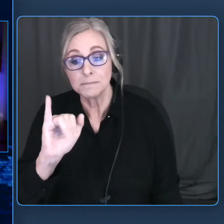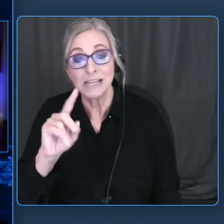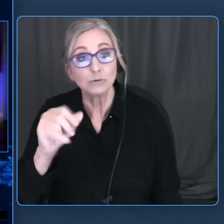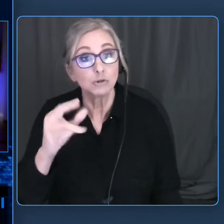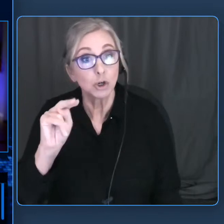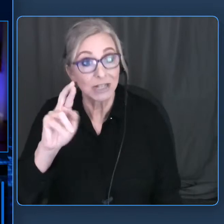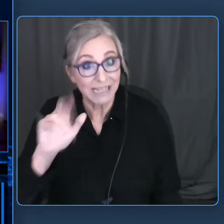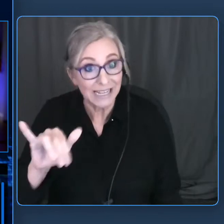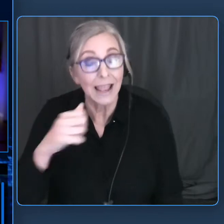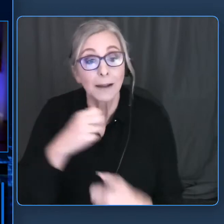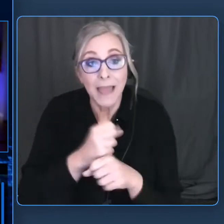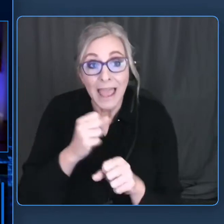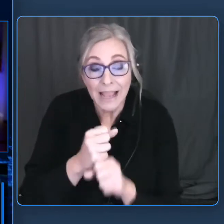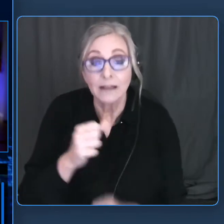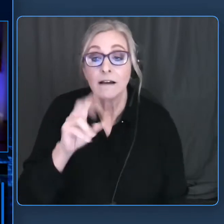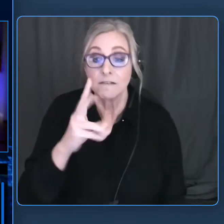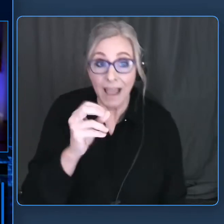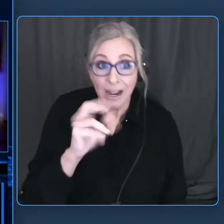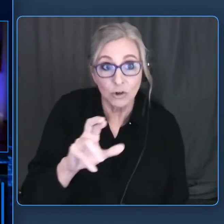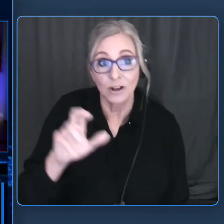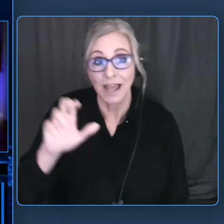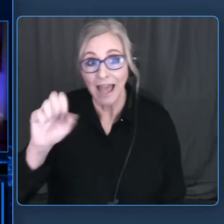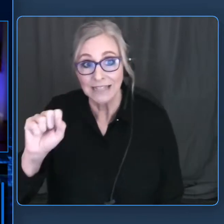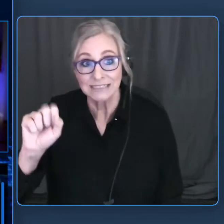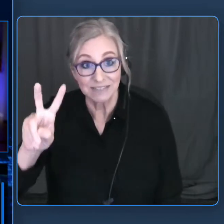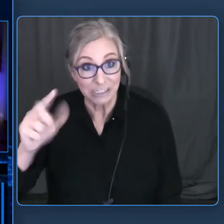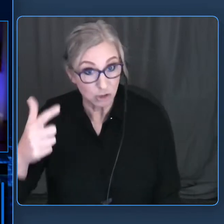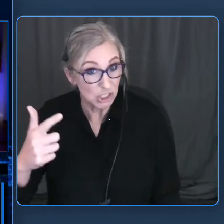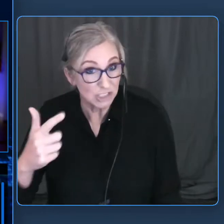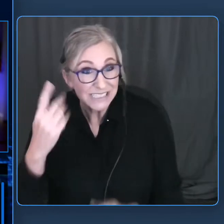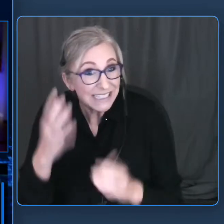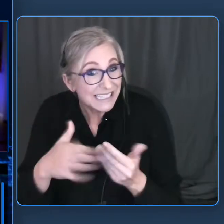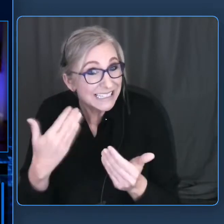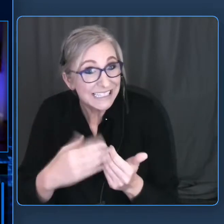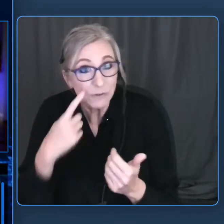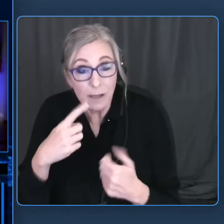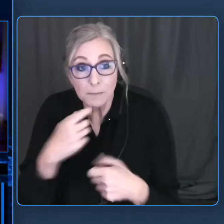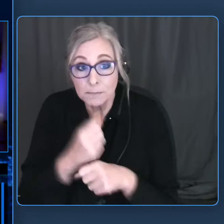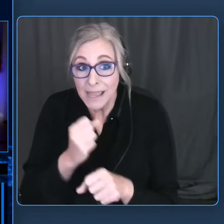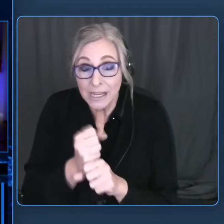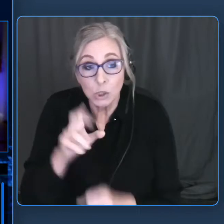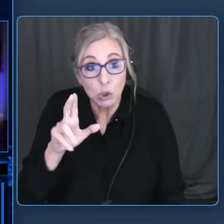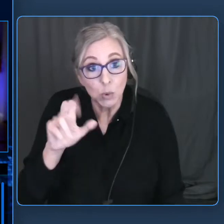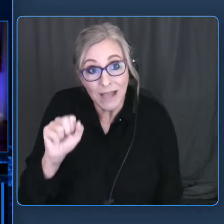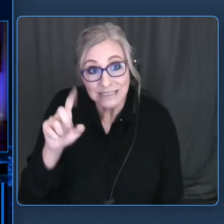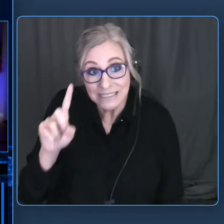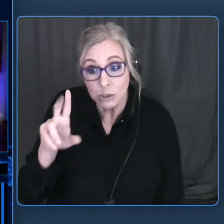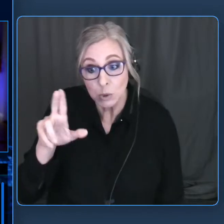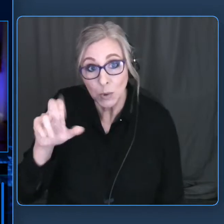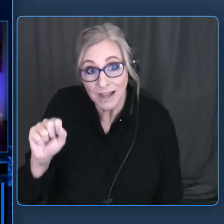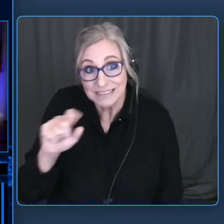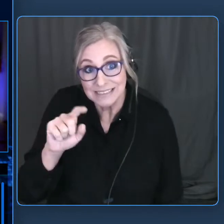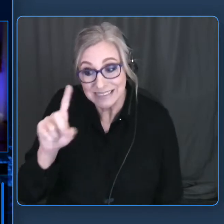vector and SVG, is it just a small step for it to produce USD or USDZ content?